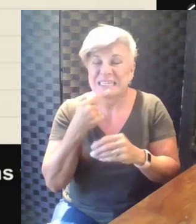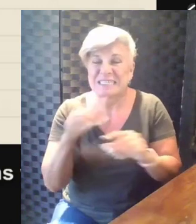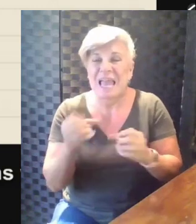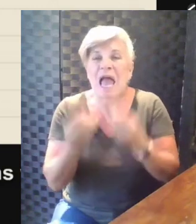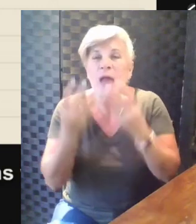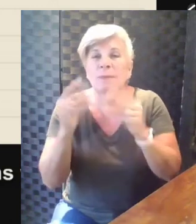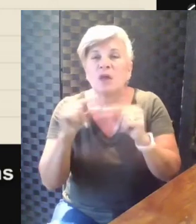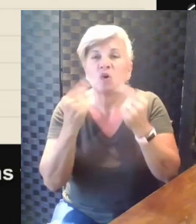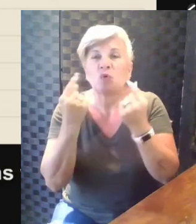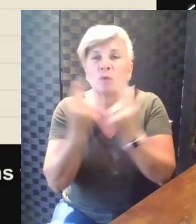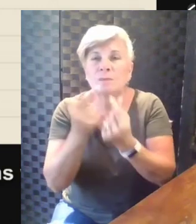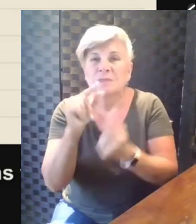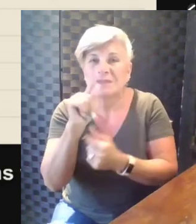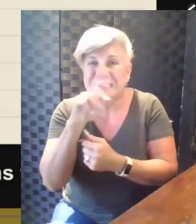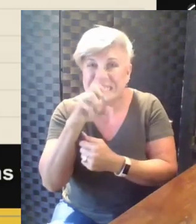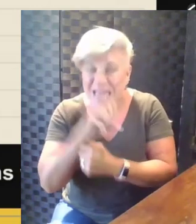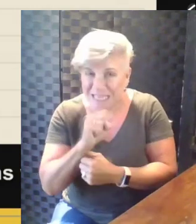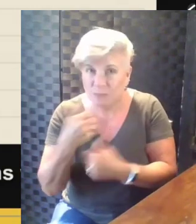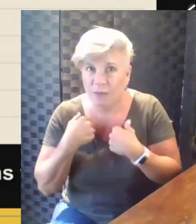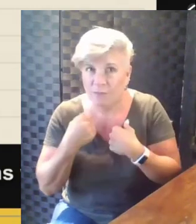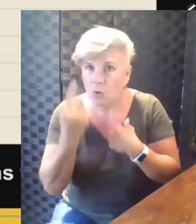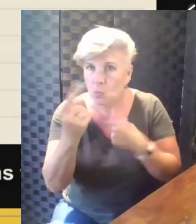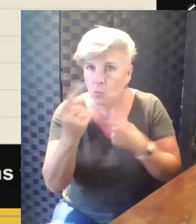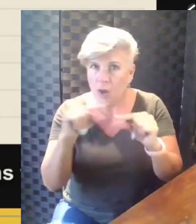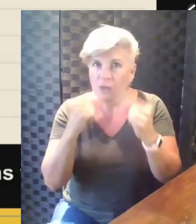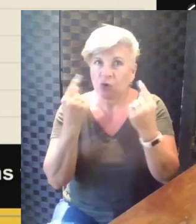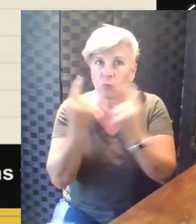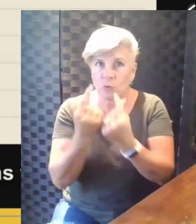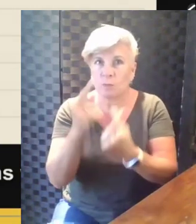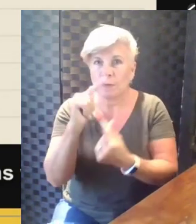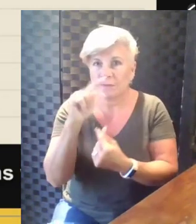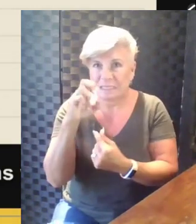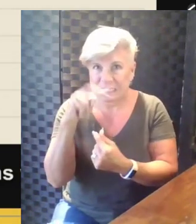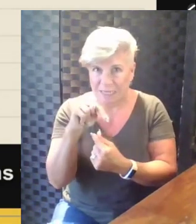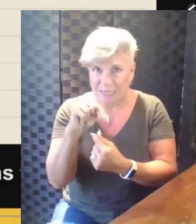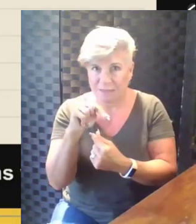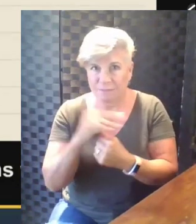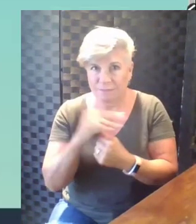groups of tens we have, 1 group of 10.